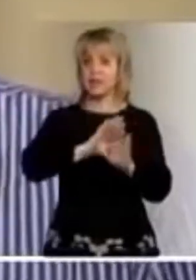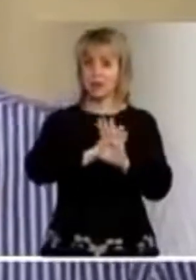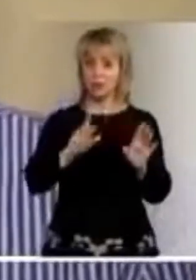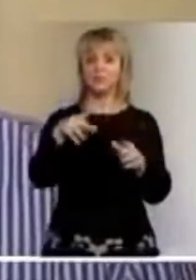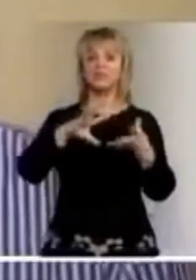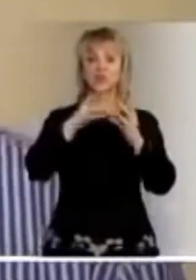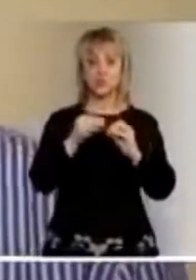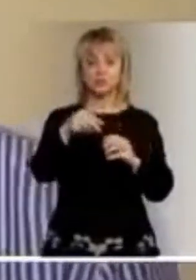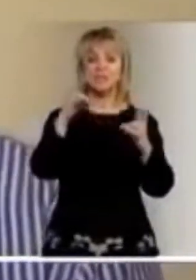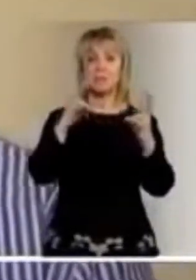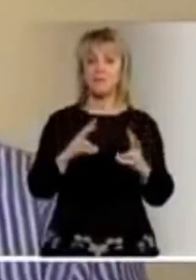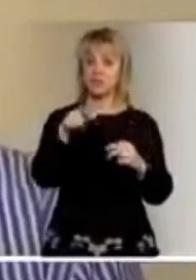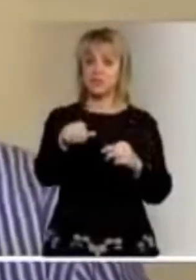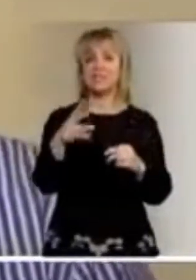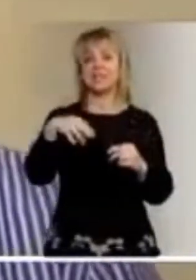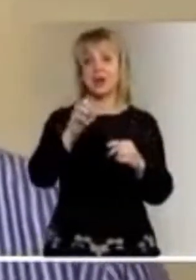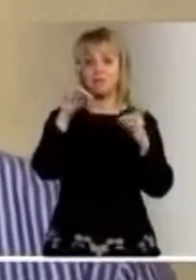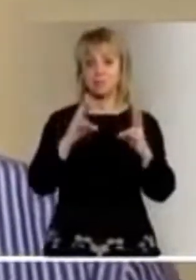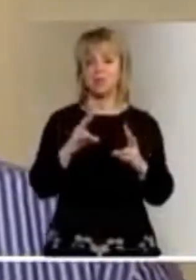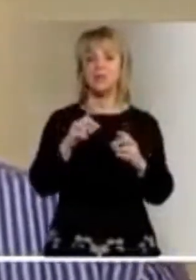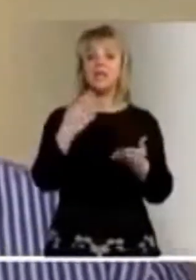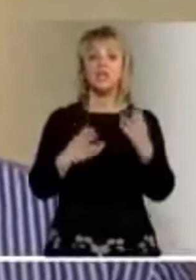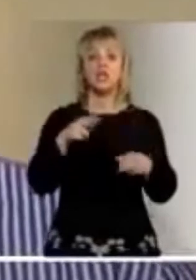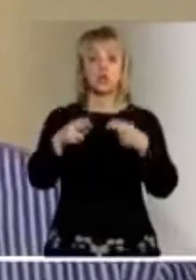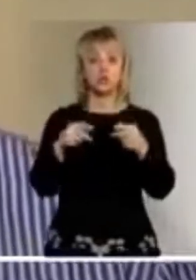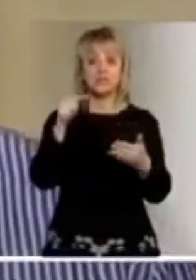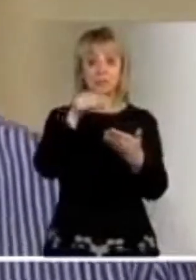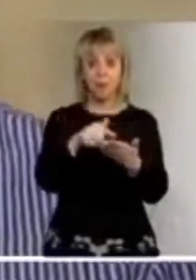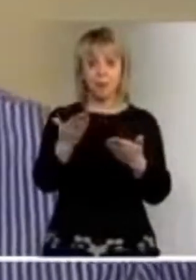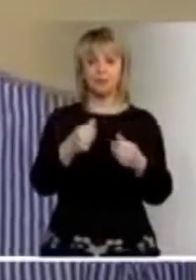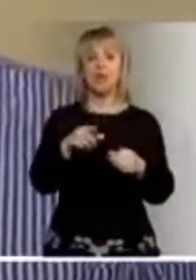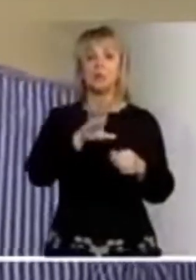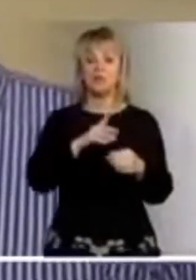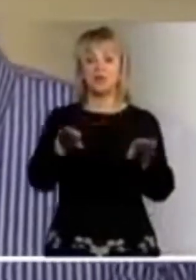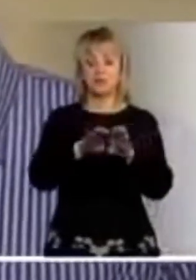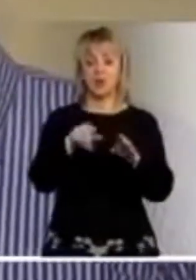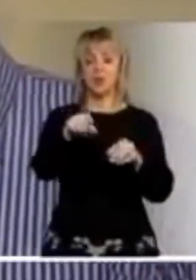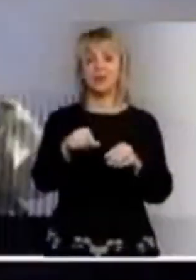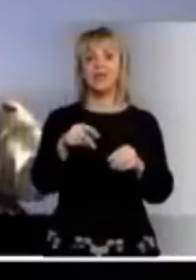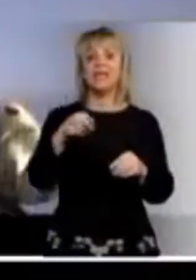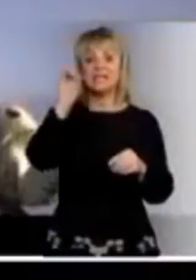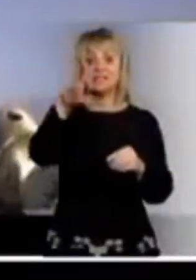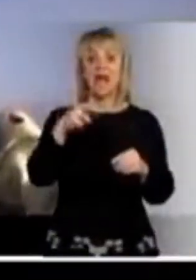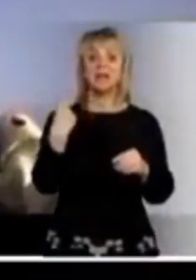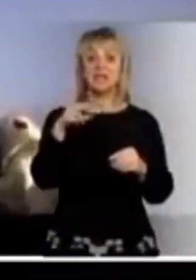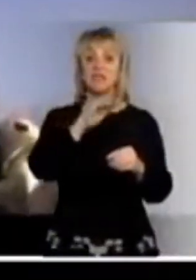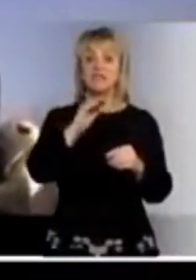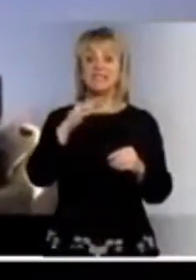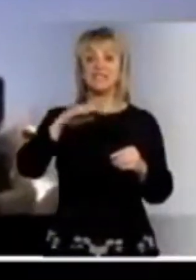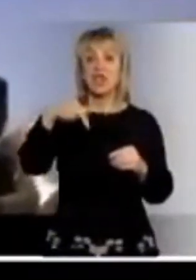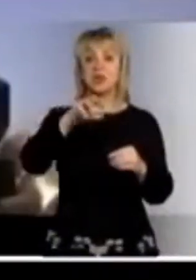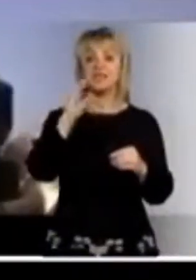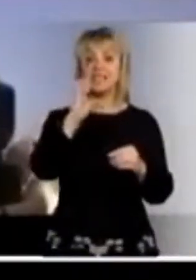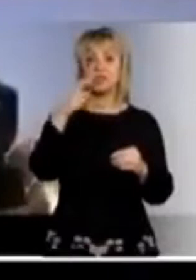cases can simply be turned off as a result of damage, injury, or surgery. This can happen. For instance,